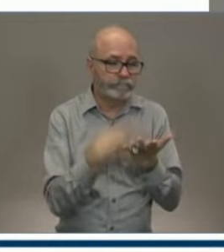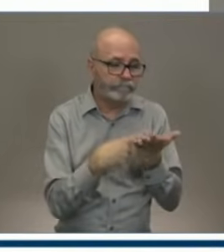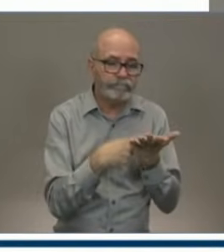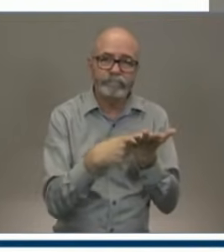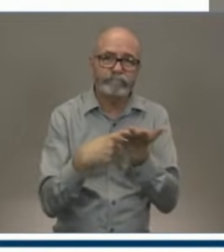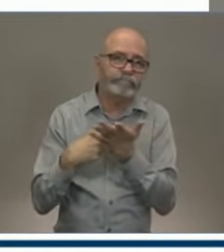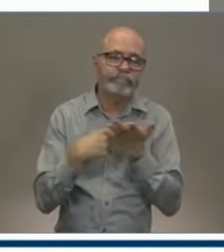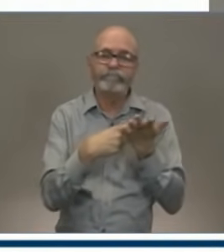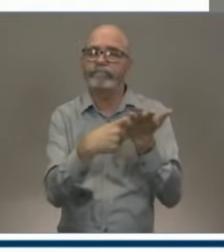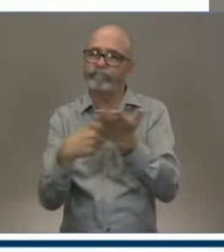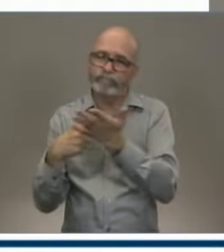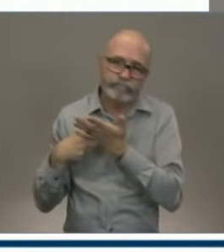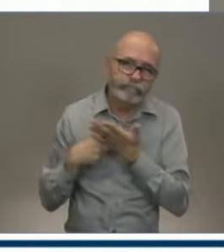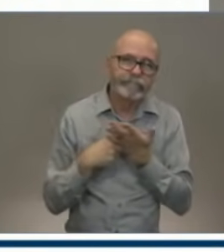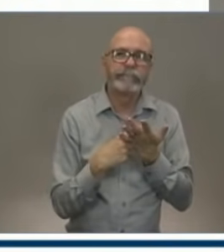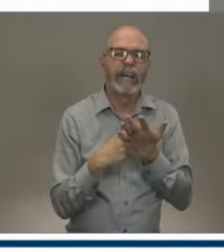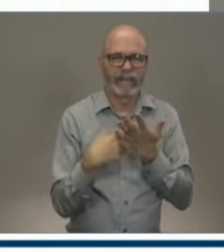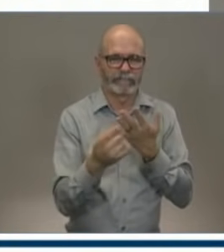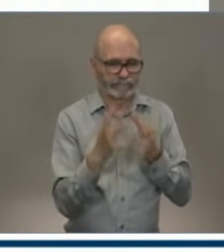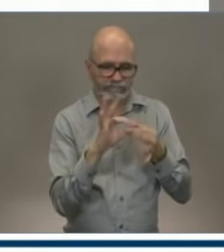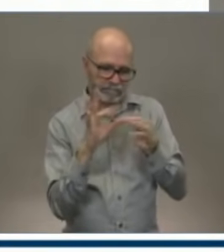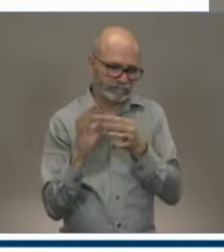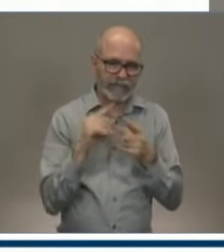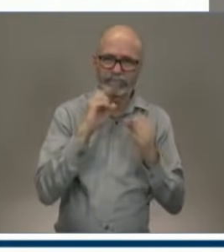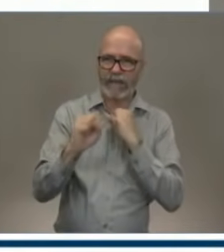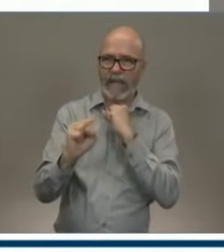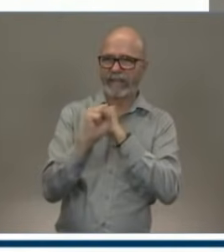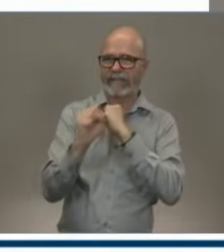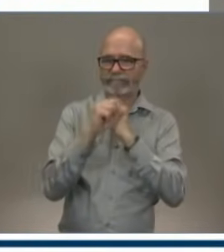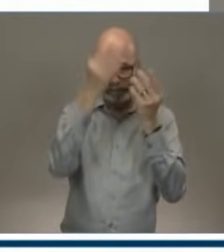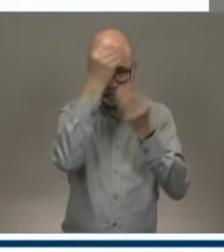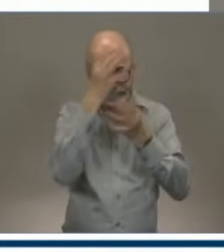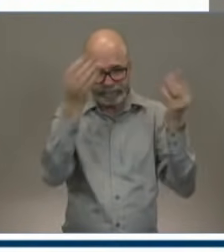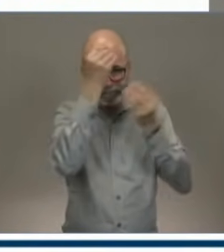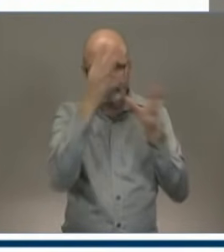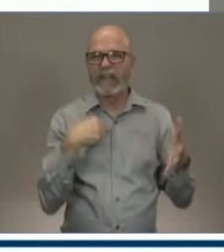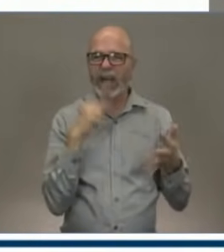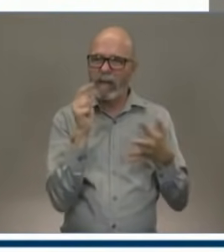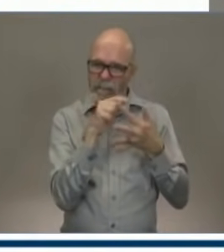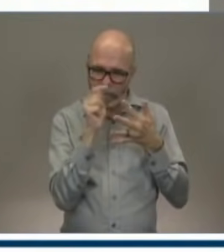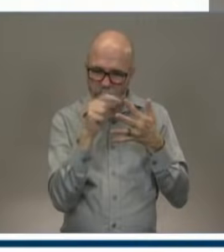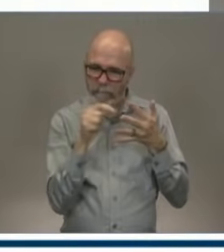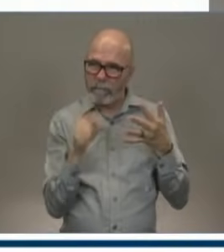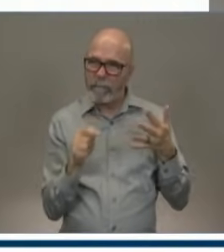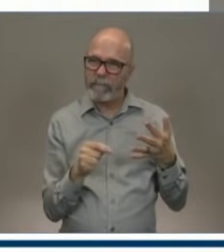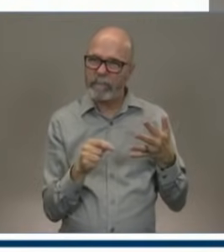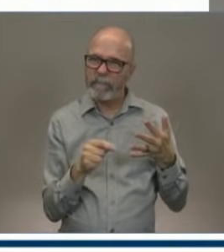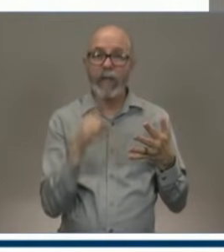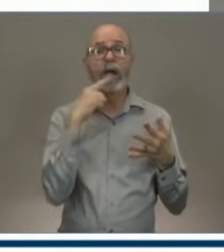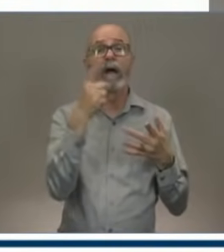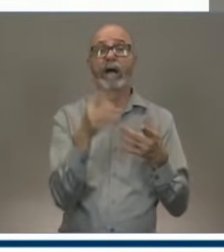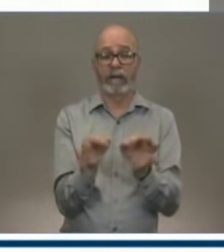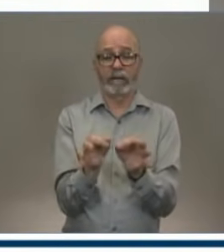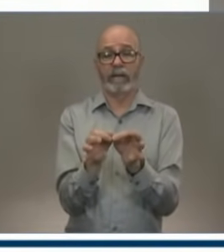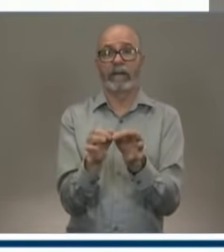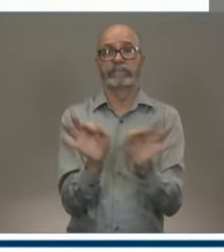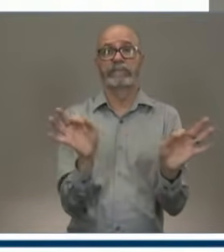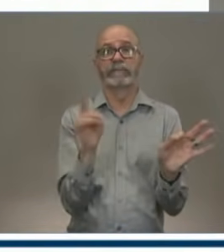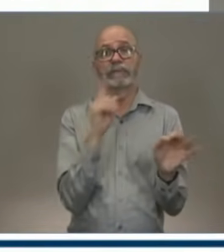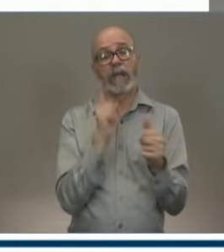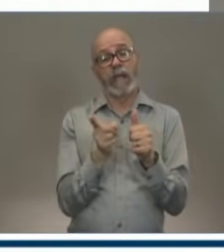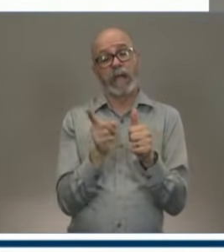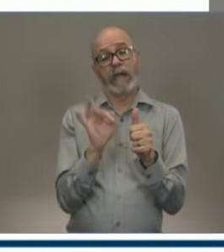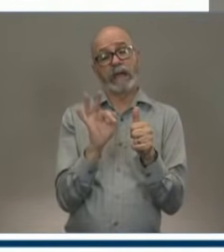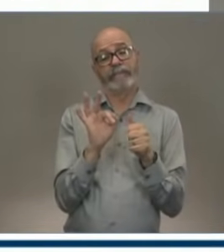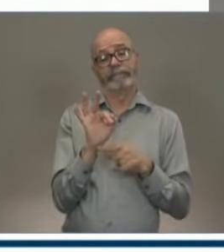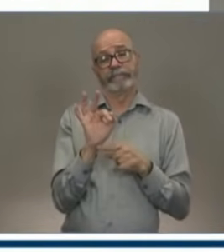statement on this in the last 48 hours. Both of those languages is that where possible, jurisdictions